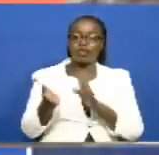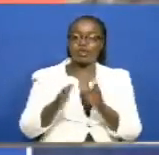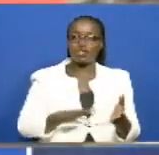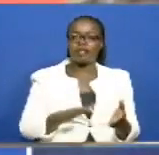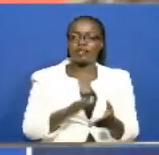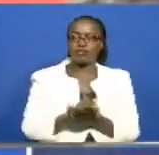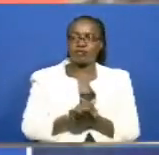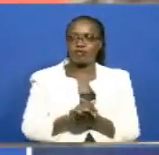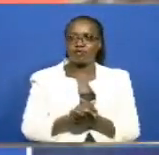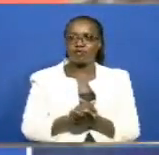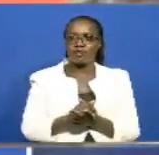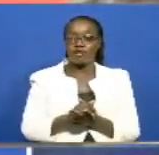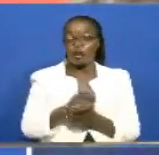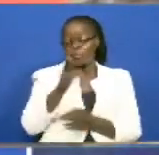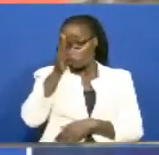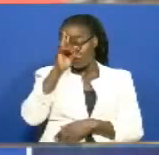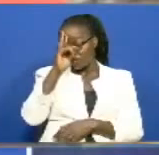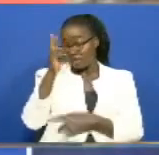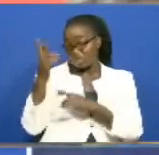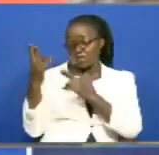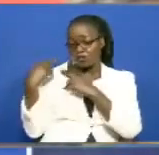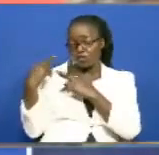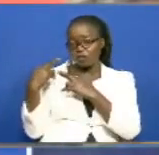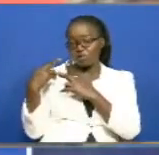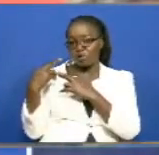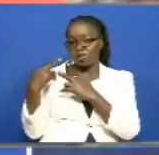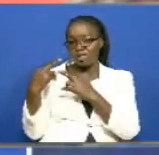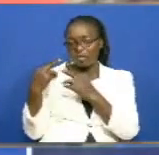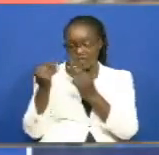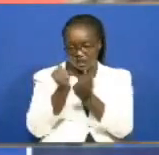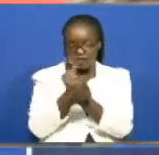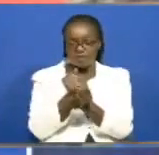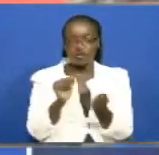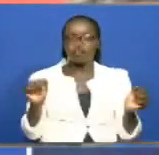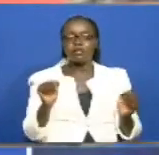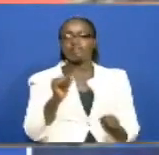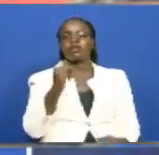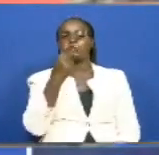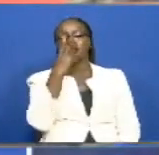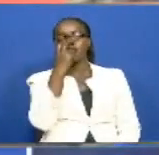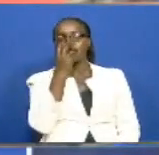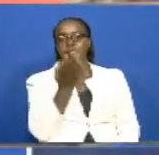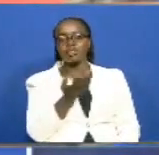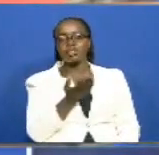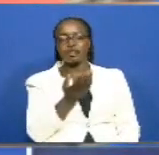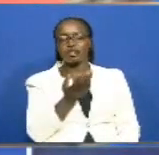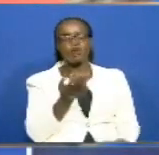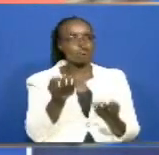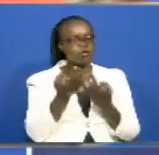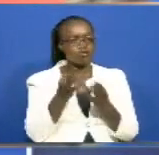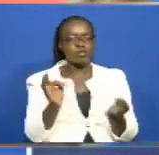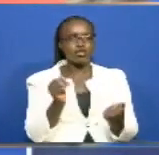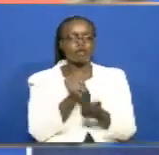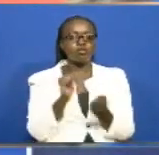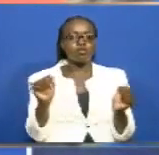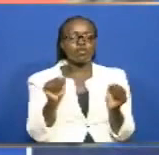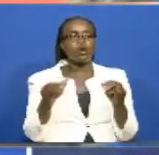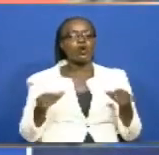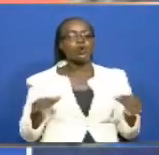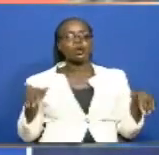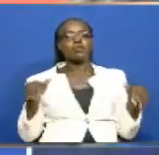corporal in charge decided to release the suspect on a free bond, awaiting